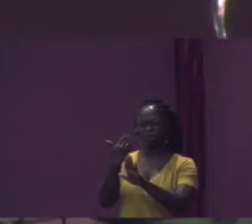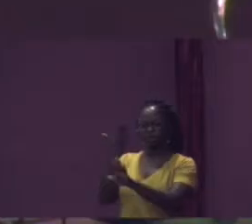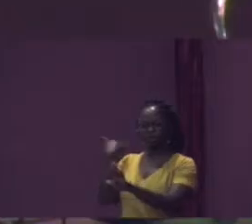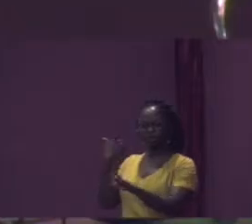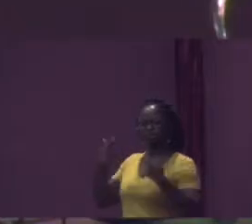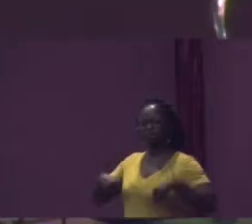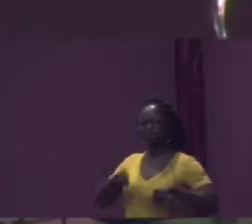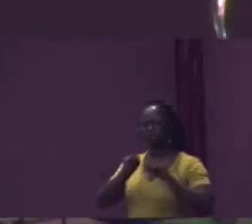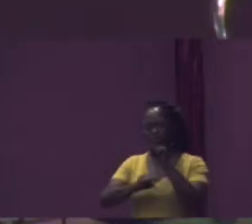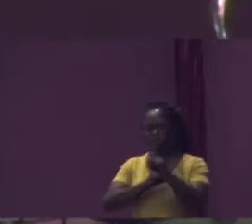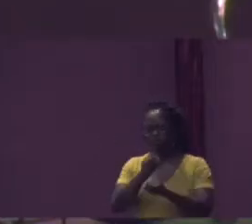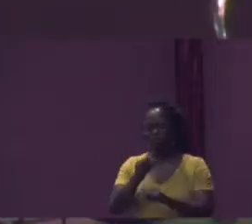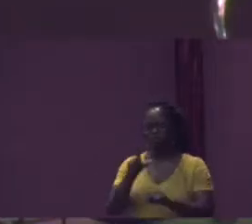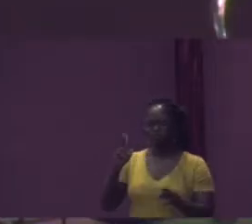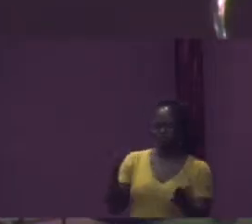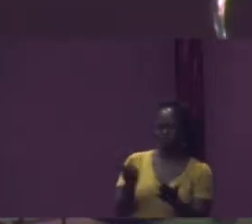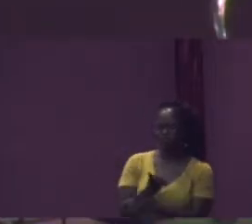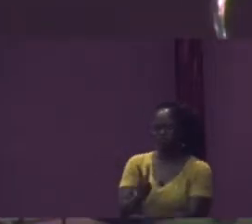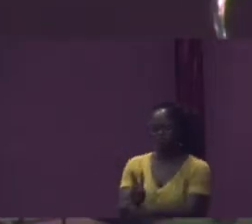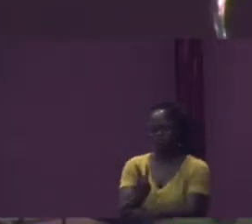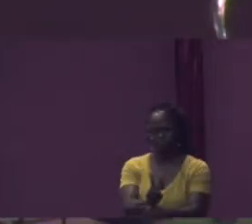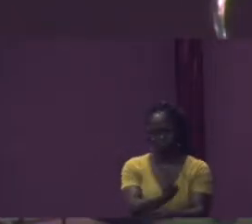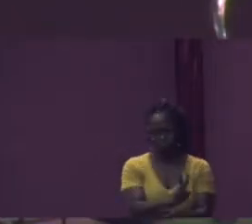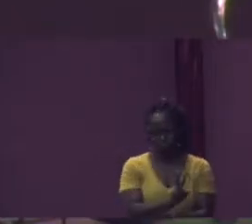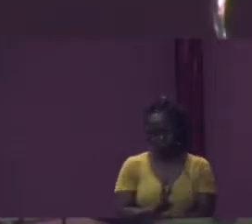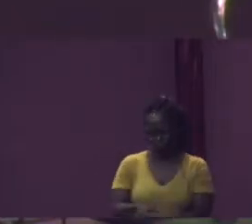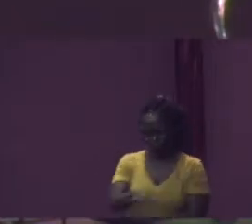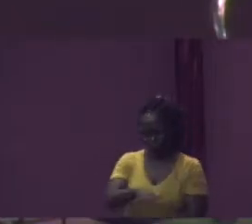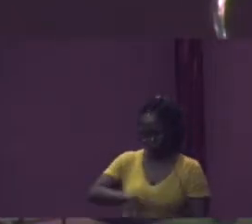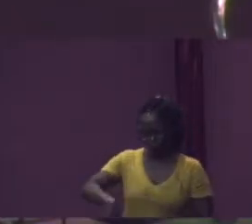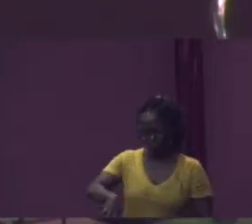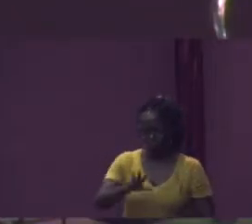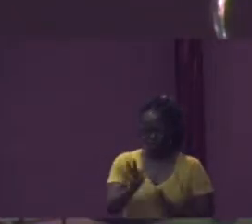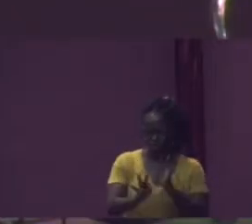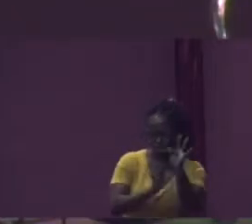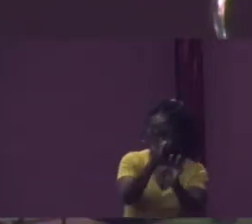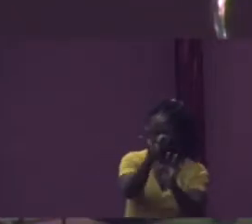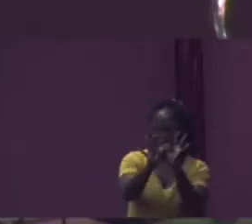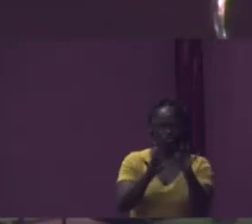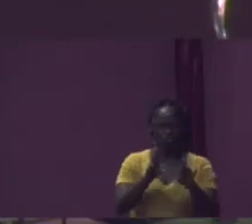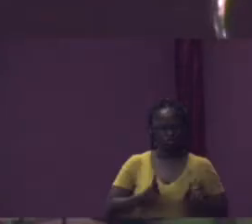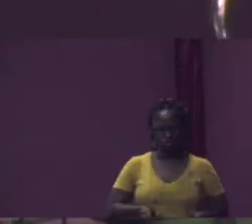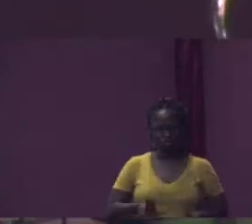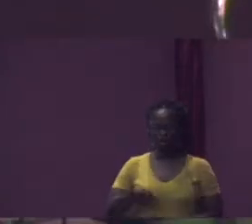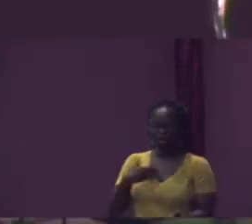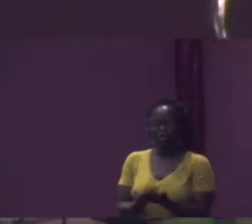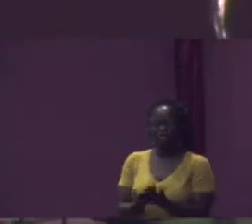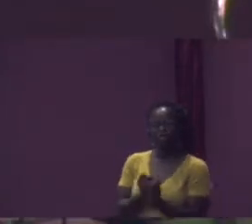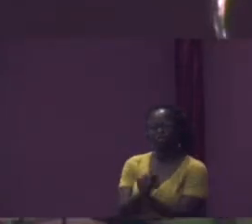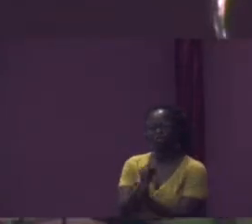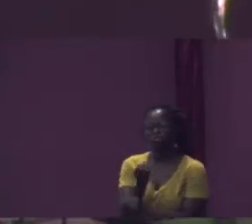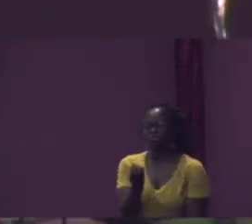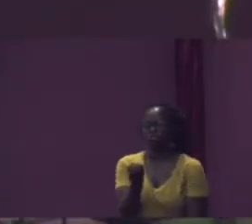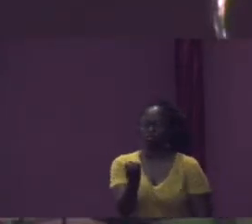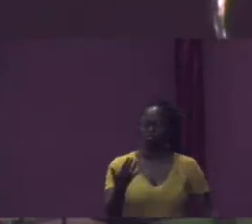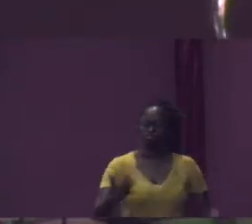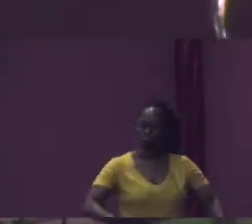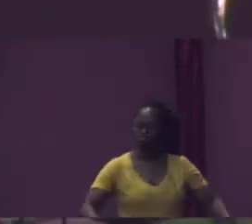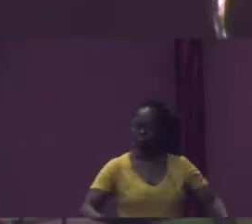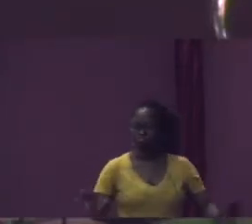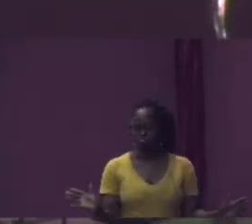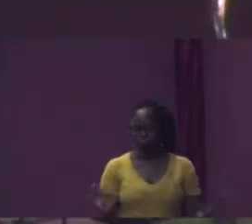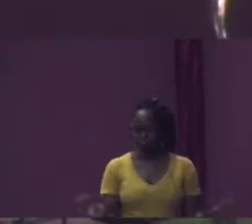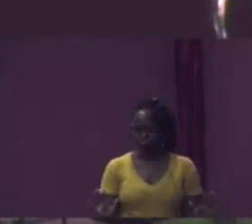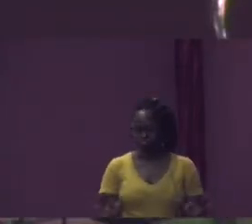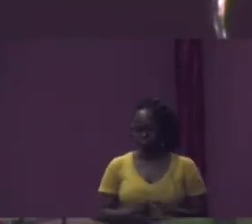available until after the 1960s. Often, professions in contemporary societies gain power and social